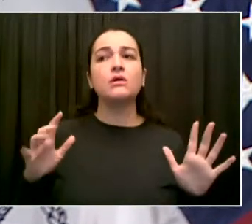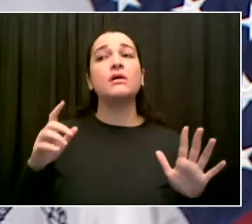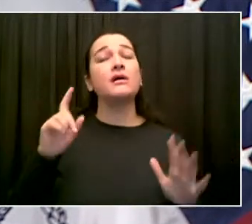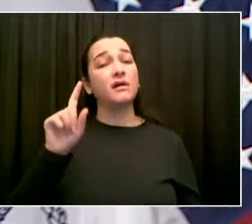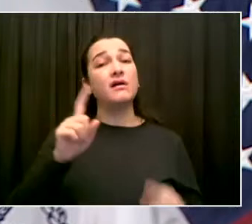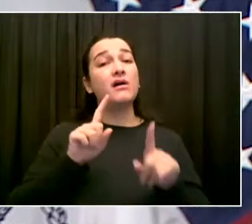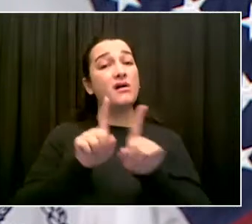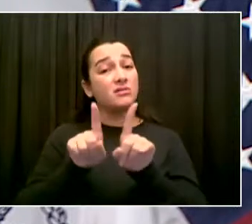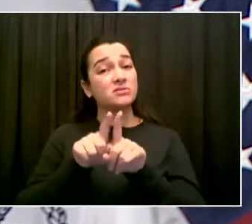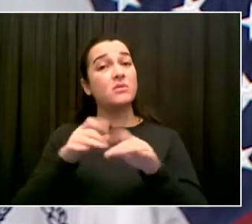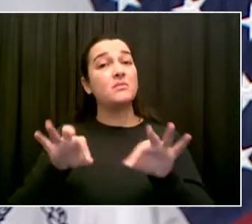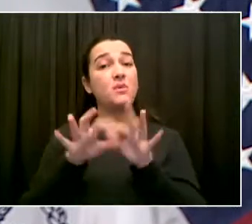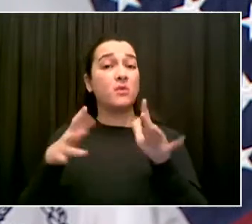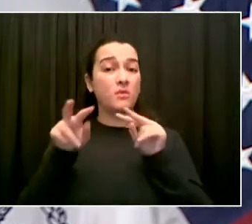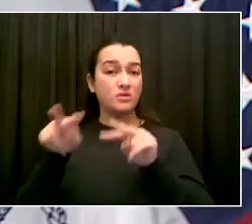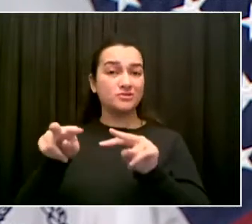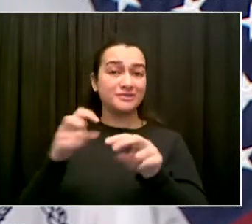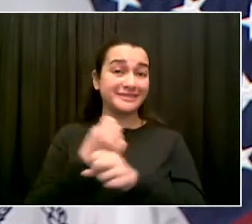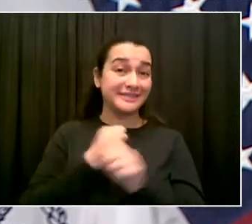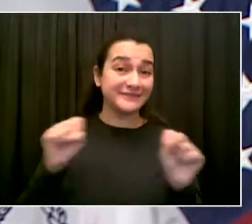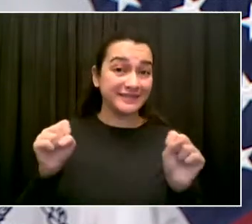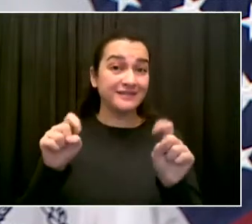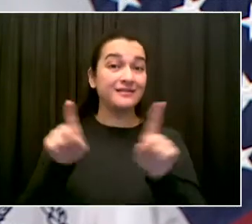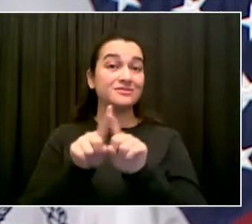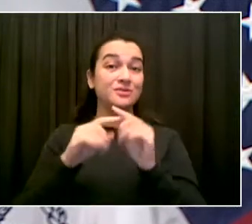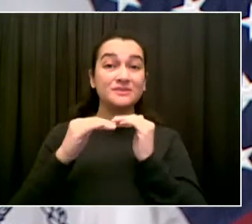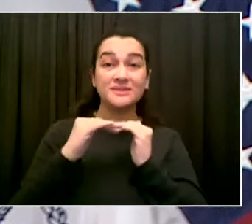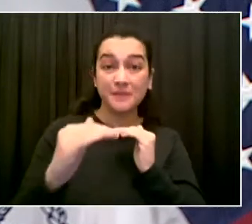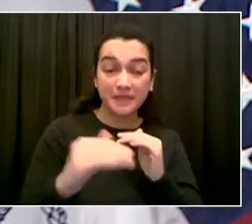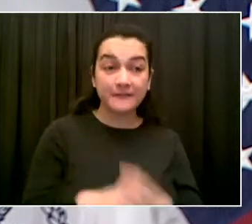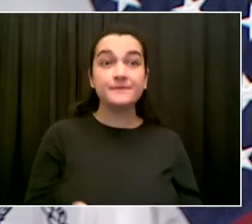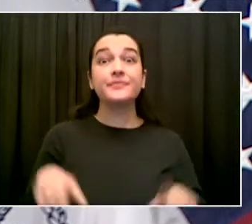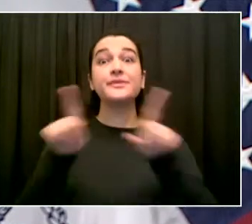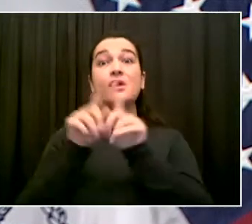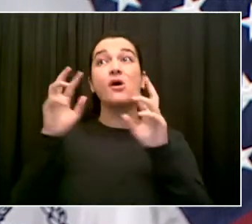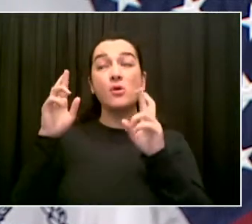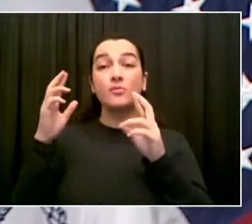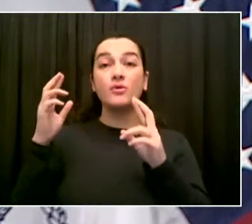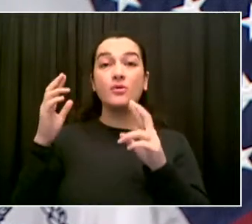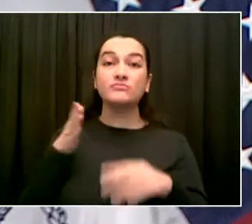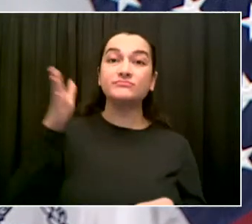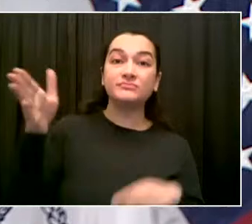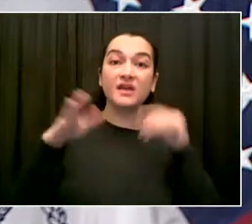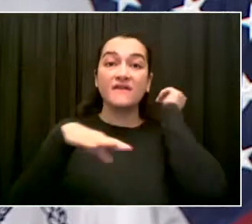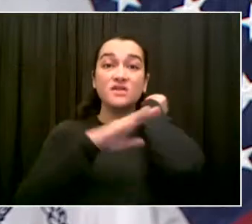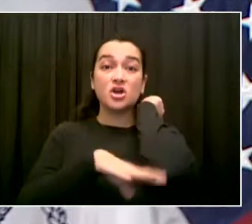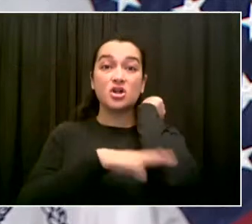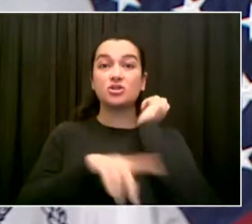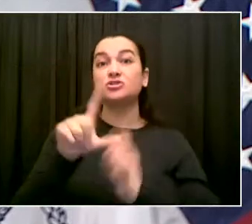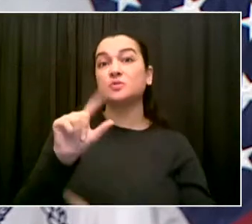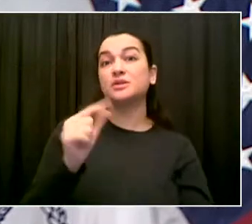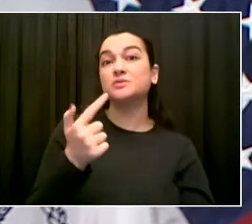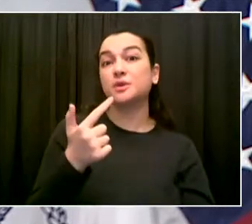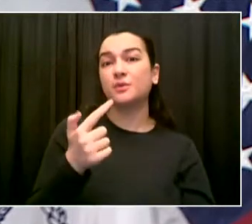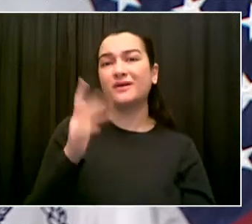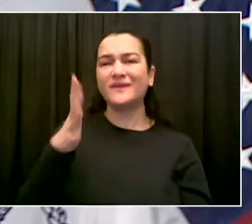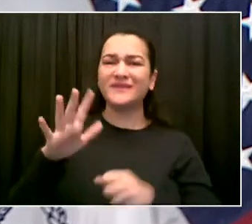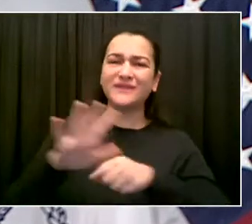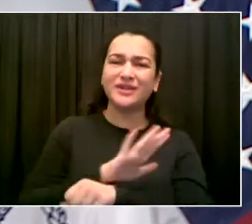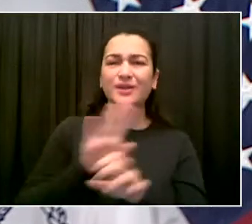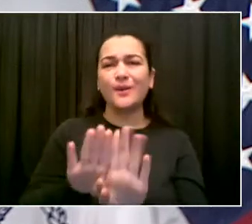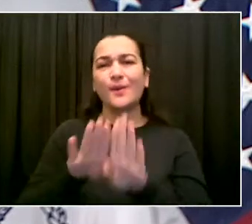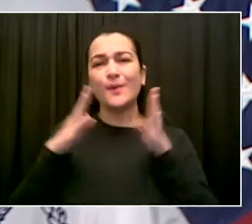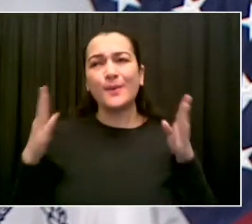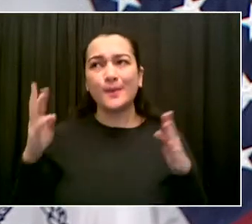start in September. So we'll have more to say on that. But in the meantime, I want you to hear from our Chancellor and our Health Commissioner